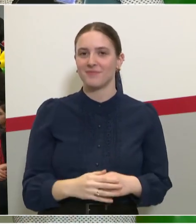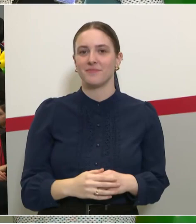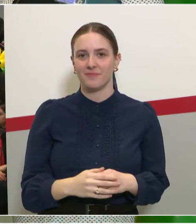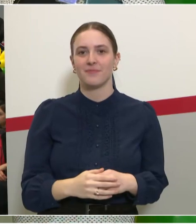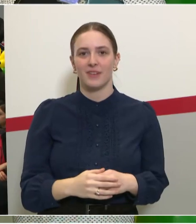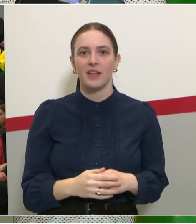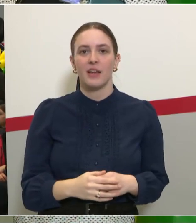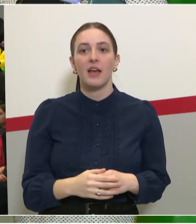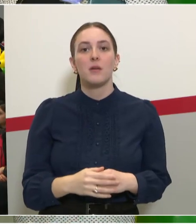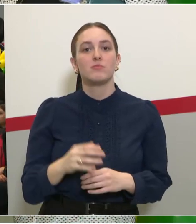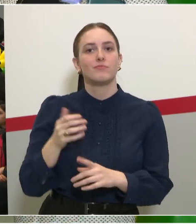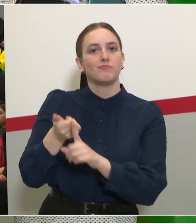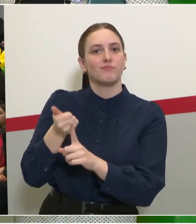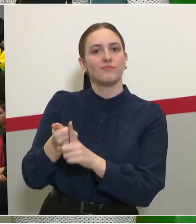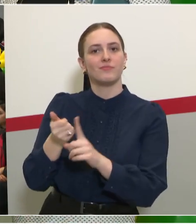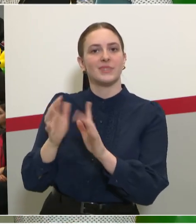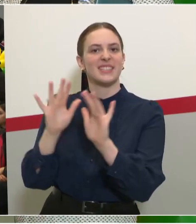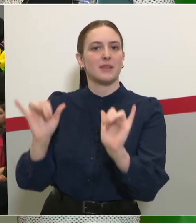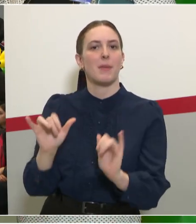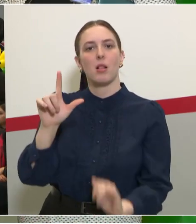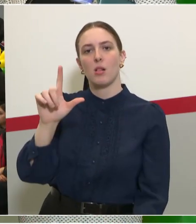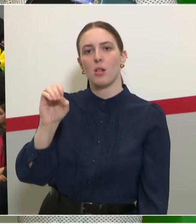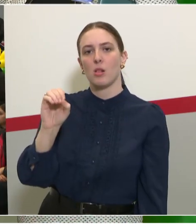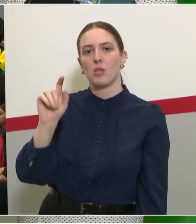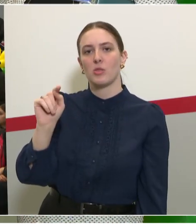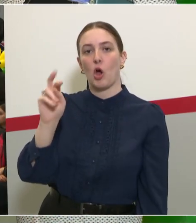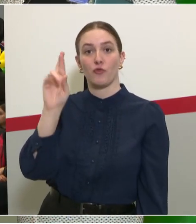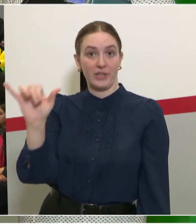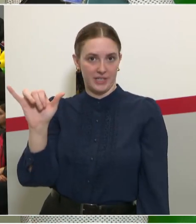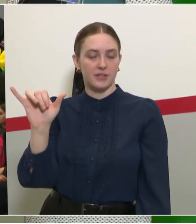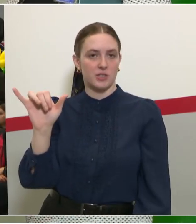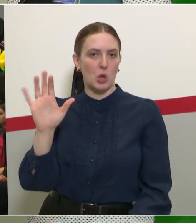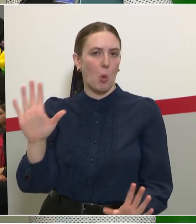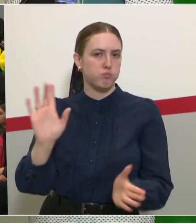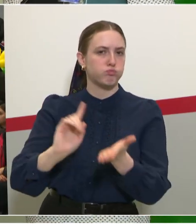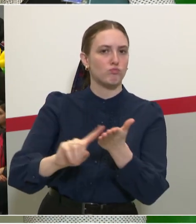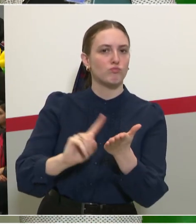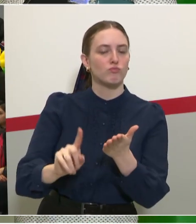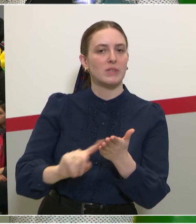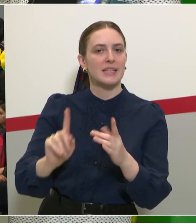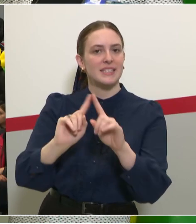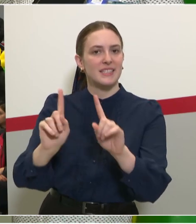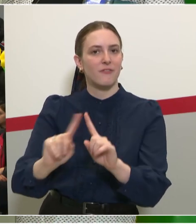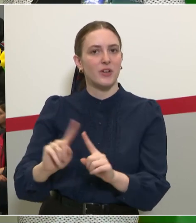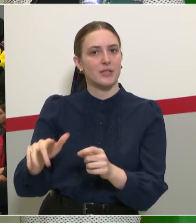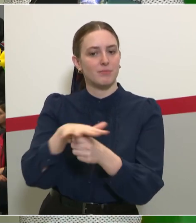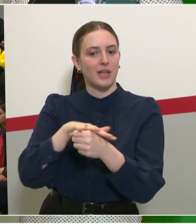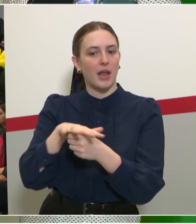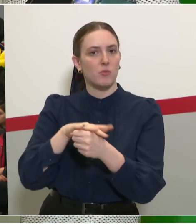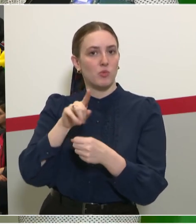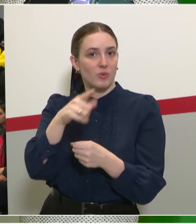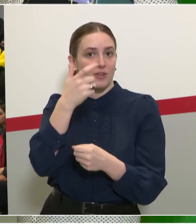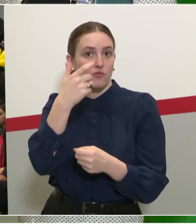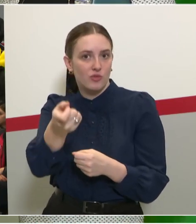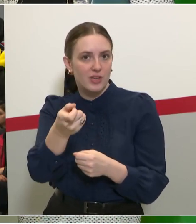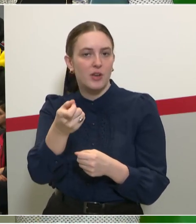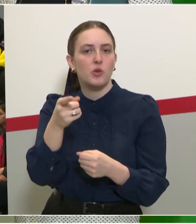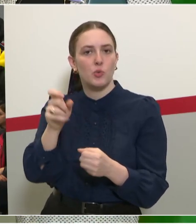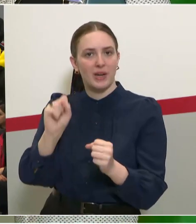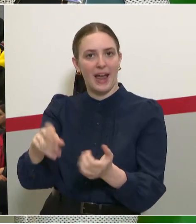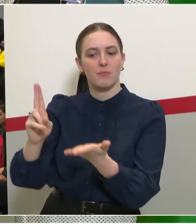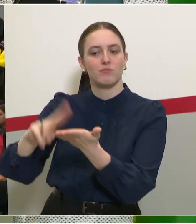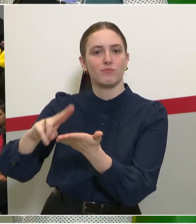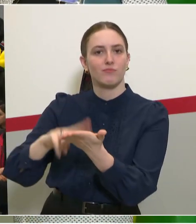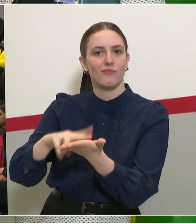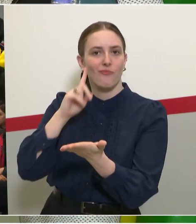is a lottery system, so check out the different sites that you're interested in so you can sign